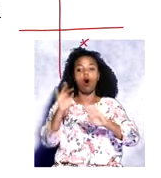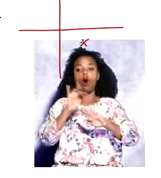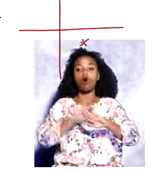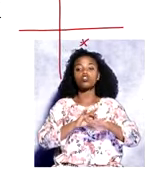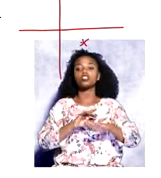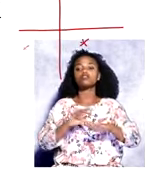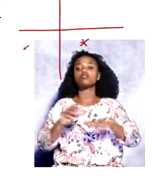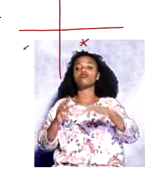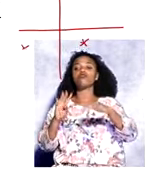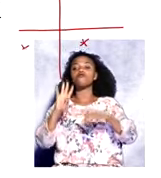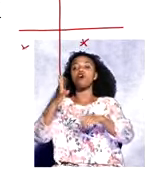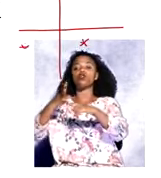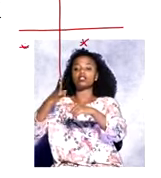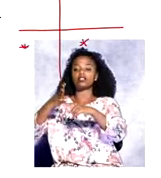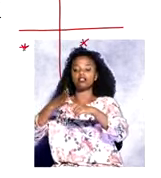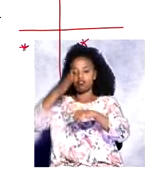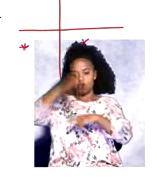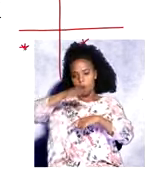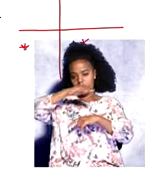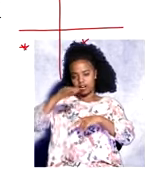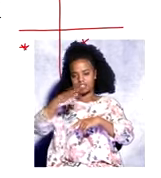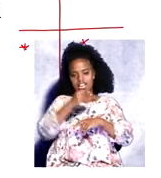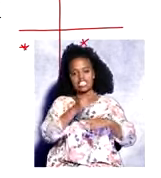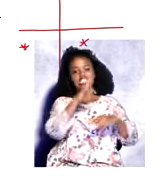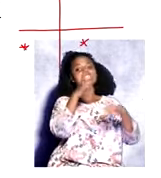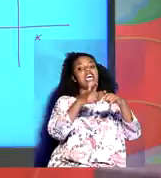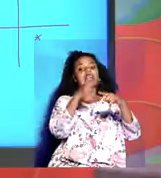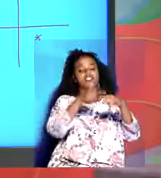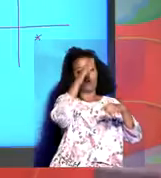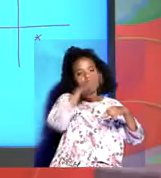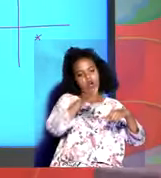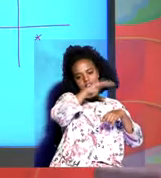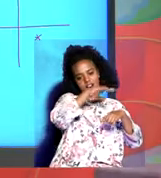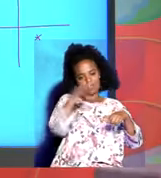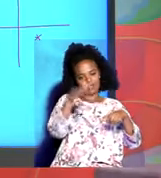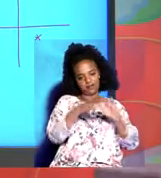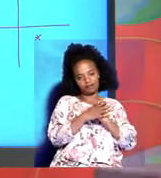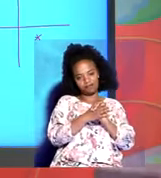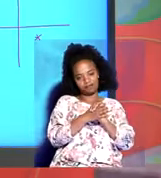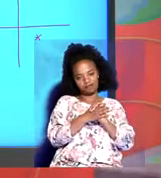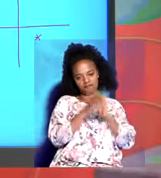fourth quadrant and third quadrant.